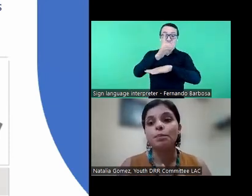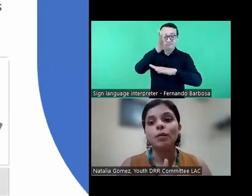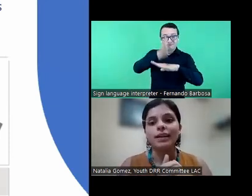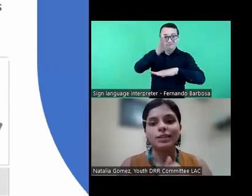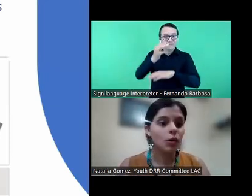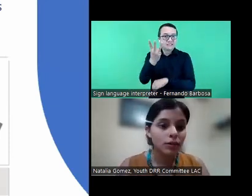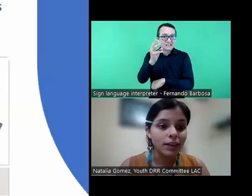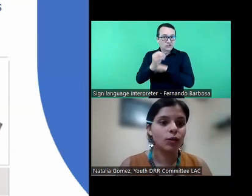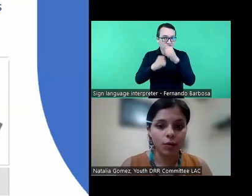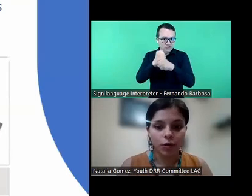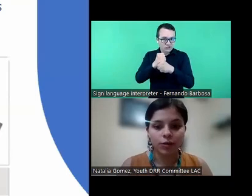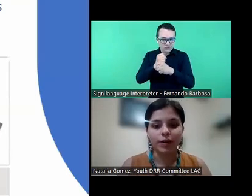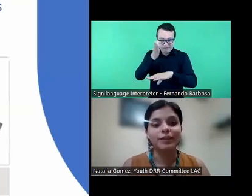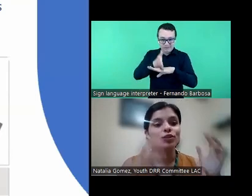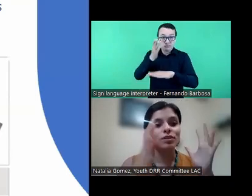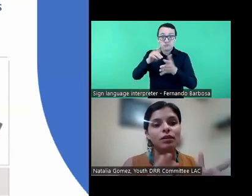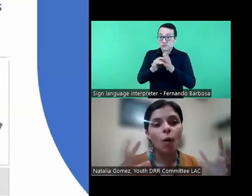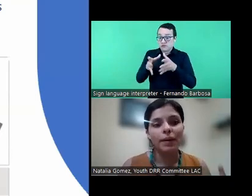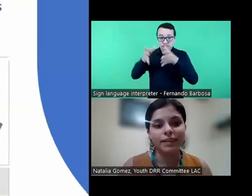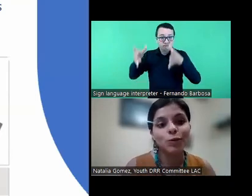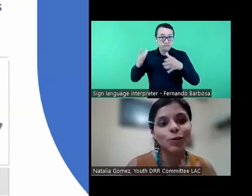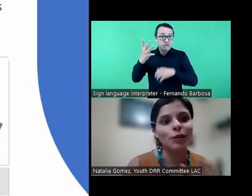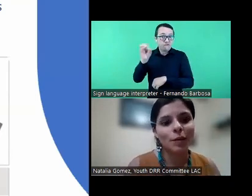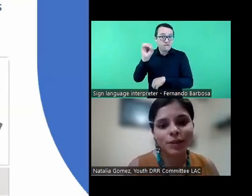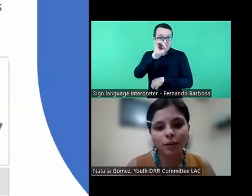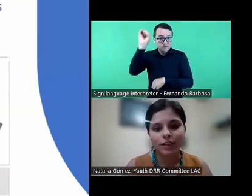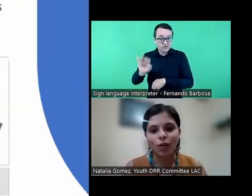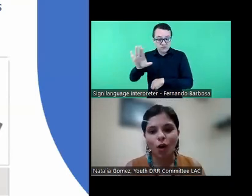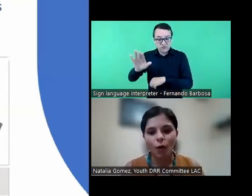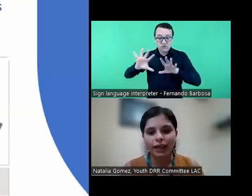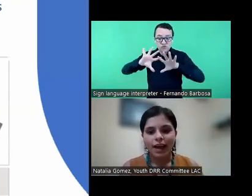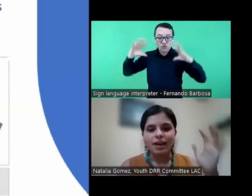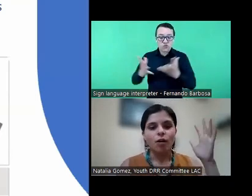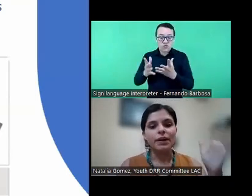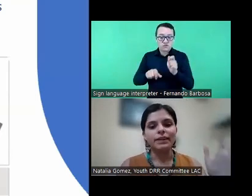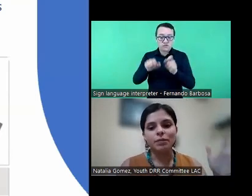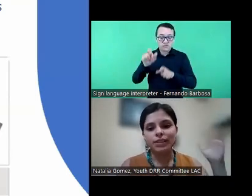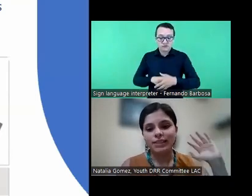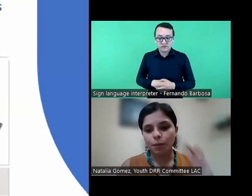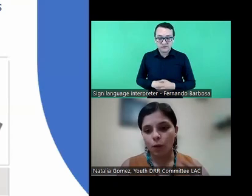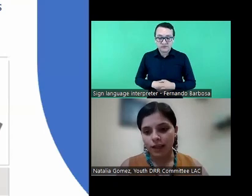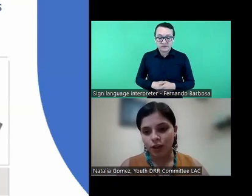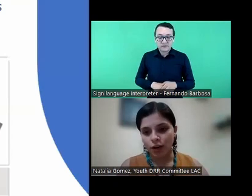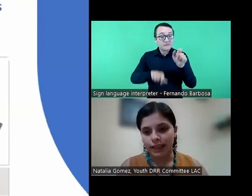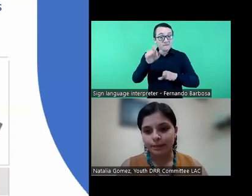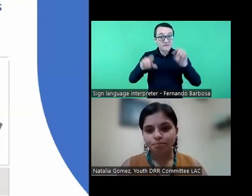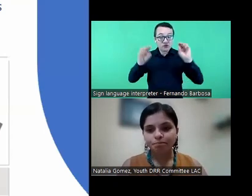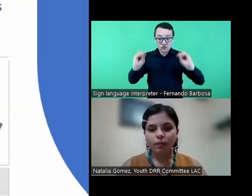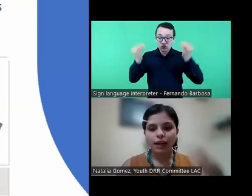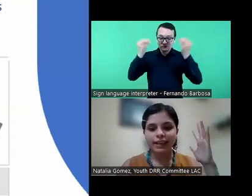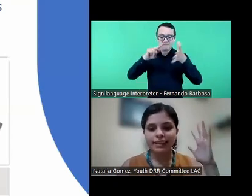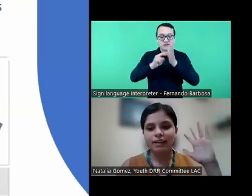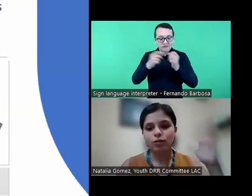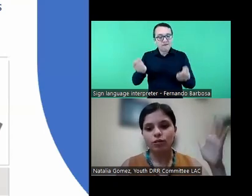pretty much make up almost half of the population of the whole world. So when we talk about young population, we